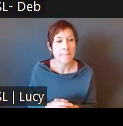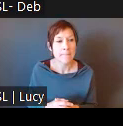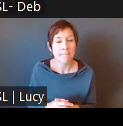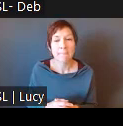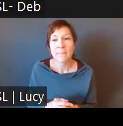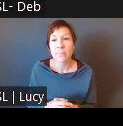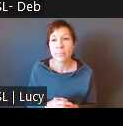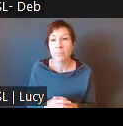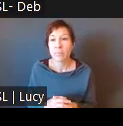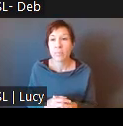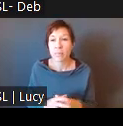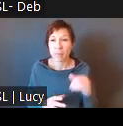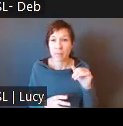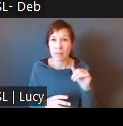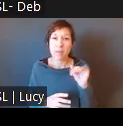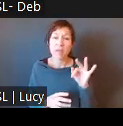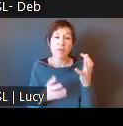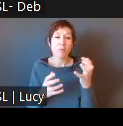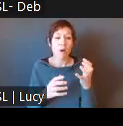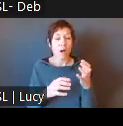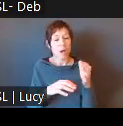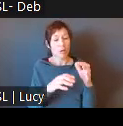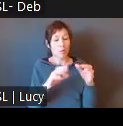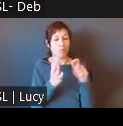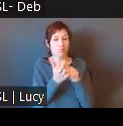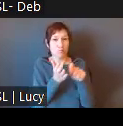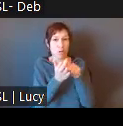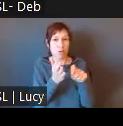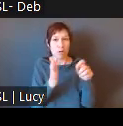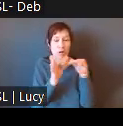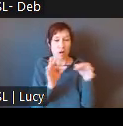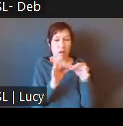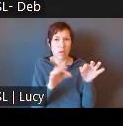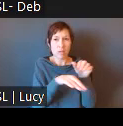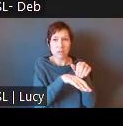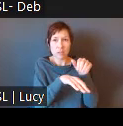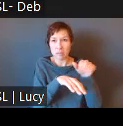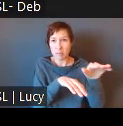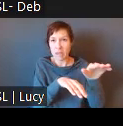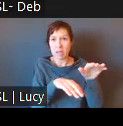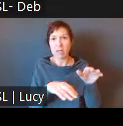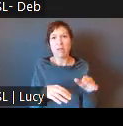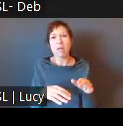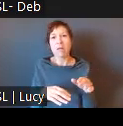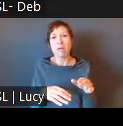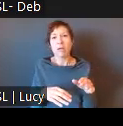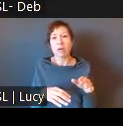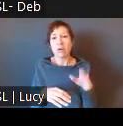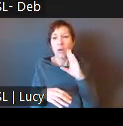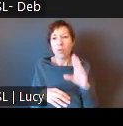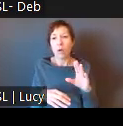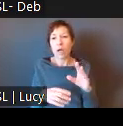If you would like to submit written comments, they will be accepted until 5 p.m. on